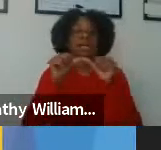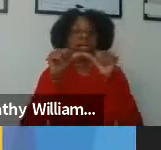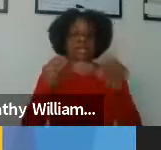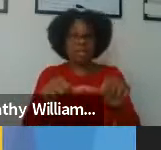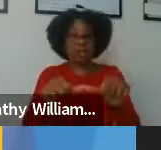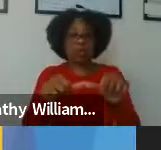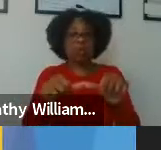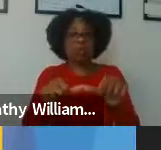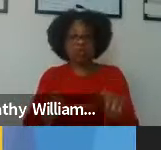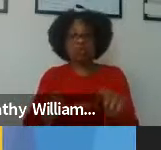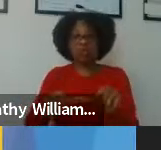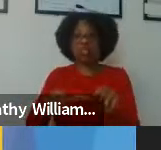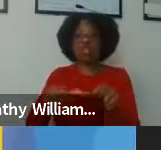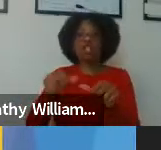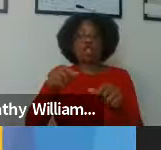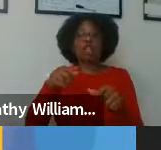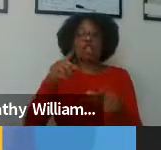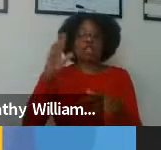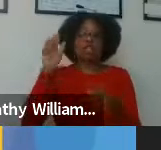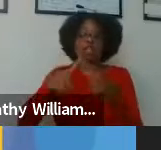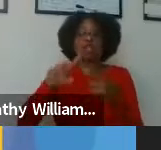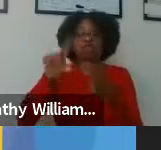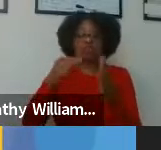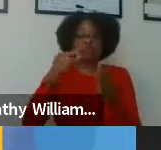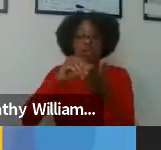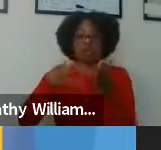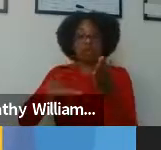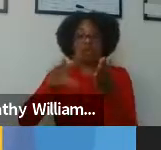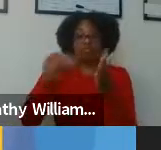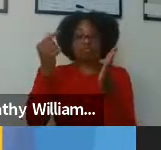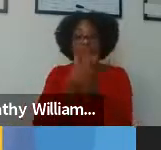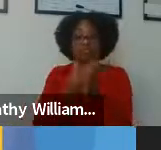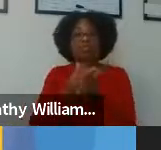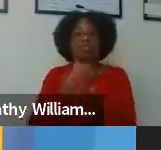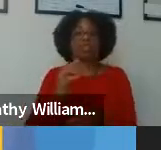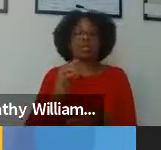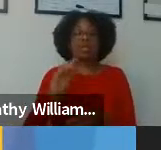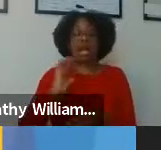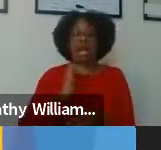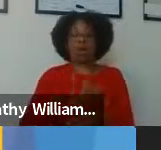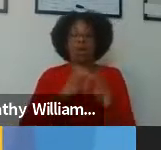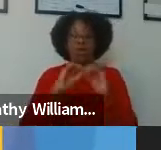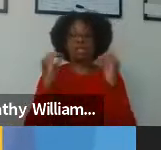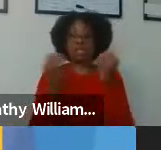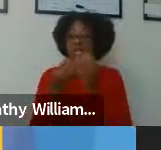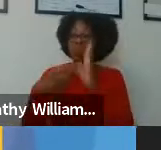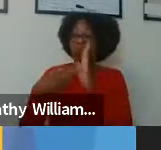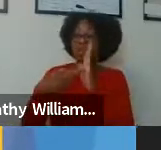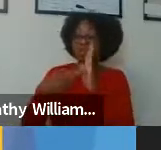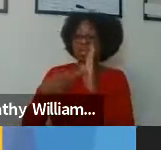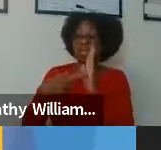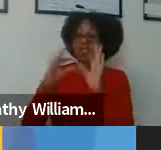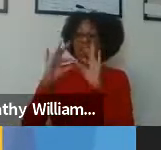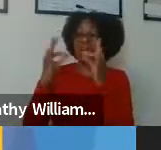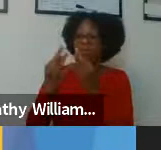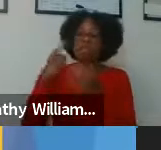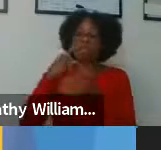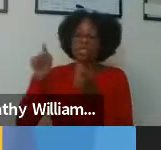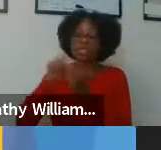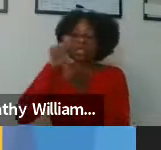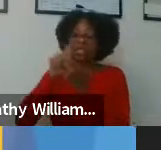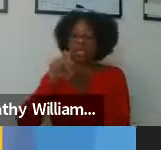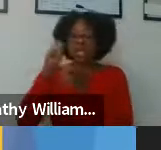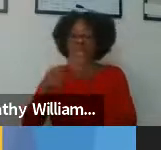child's entire education. While dLCV may be able to represent a family on a specific issue, it is vital for parents